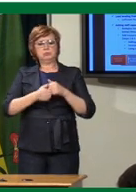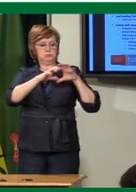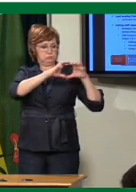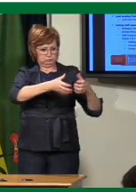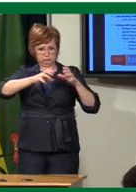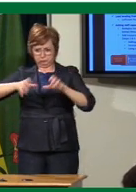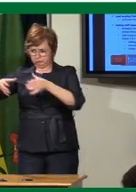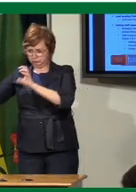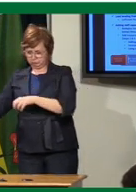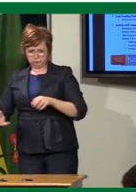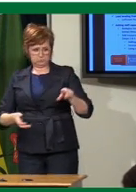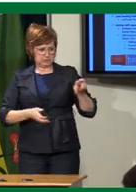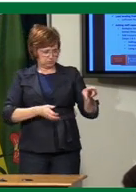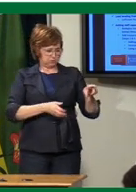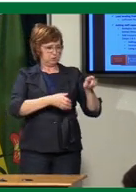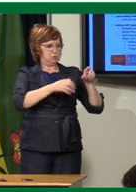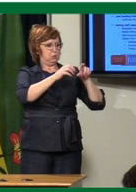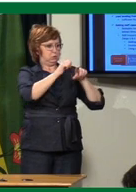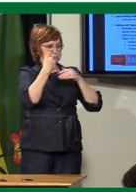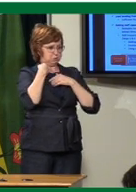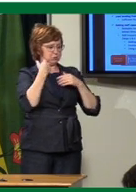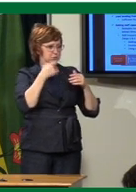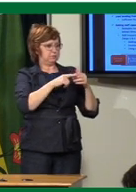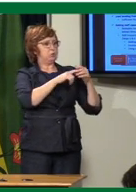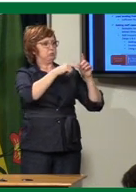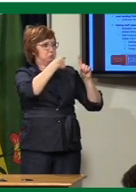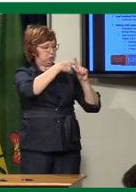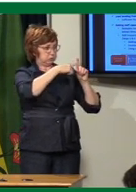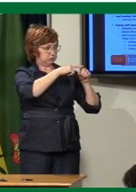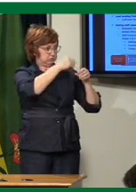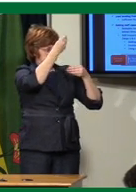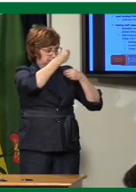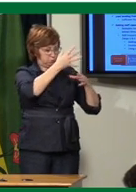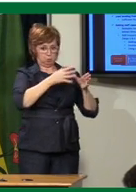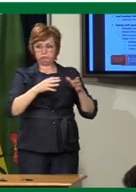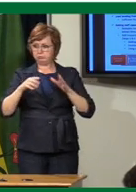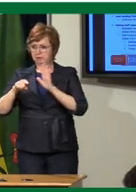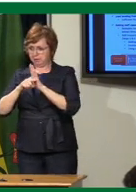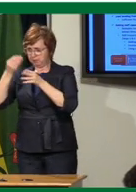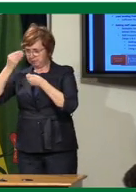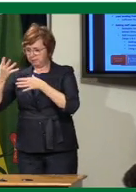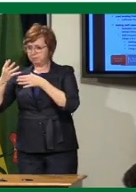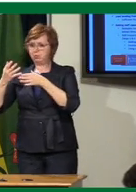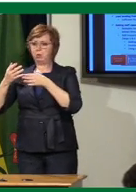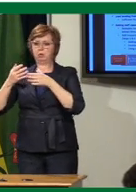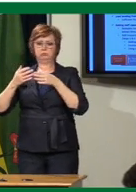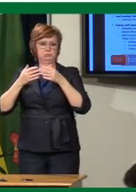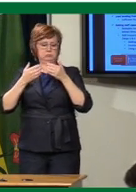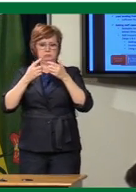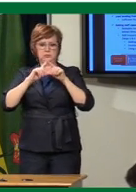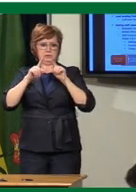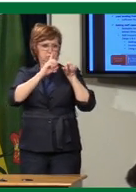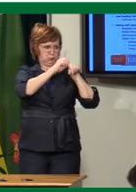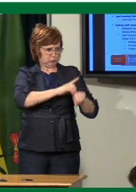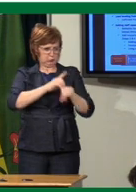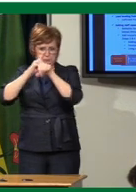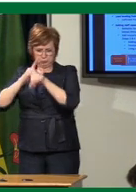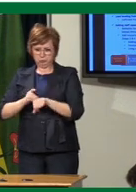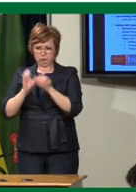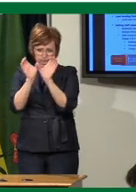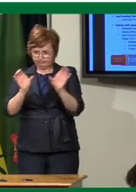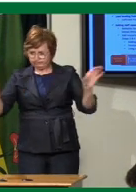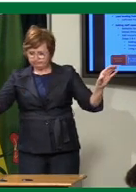of the various individuals, we are able to better load level and ensure an appropriate skill task alignment of these key functions